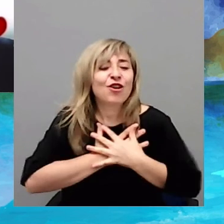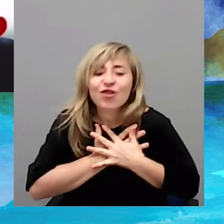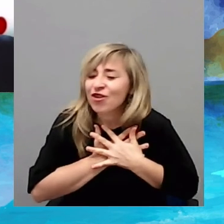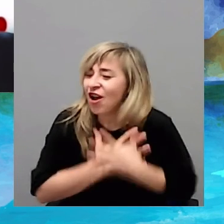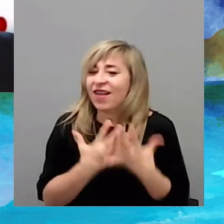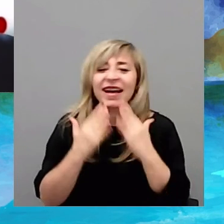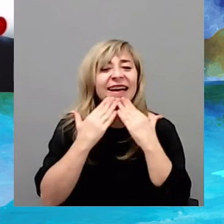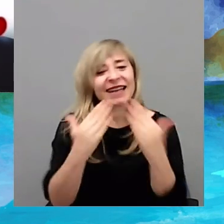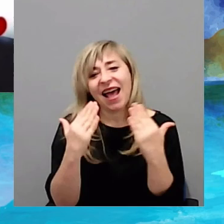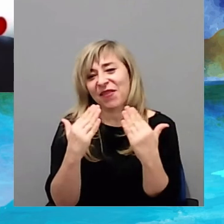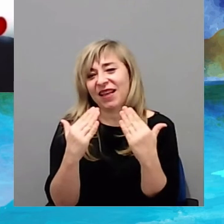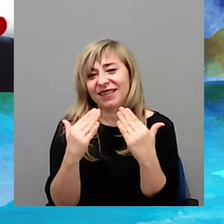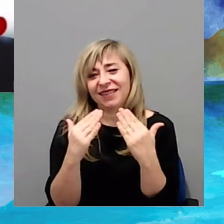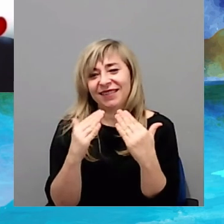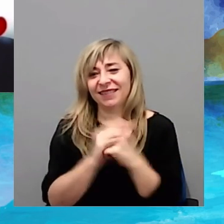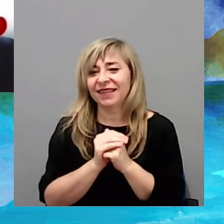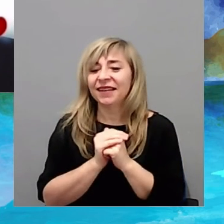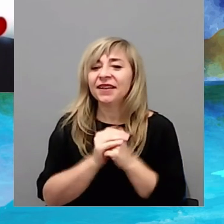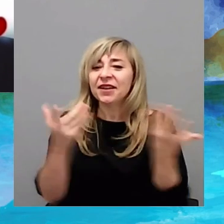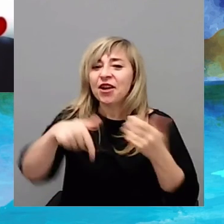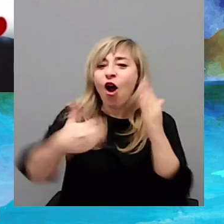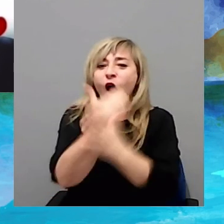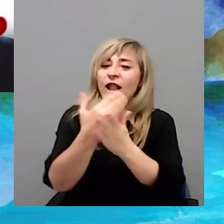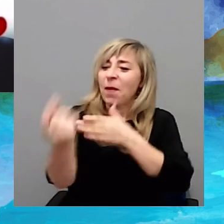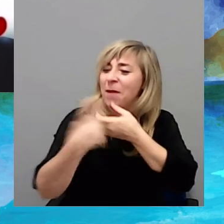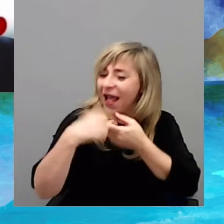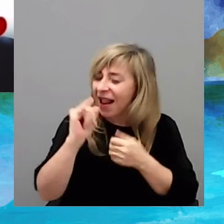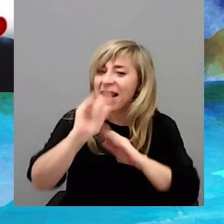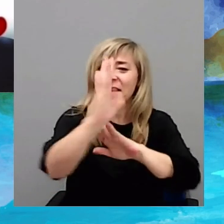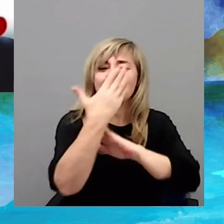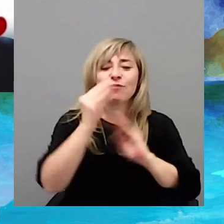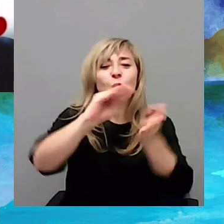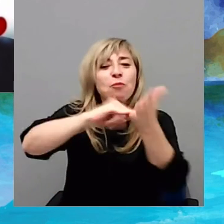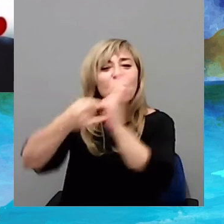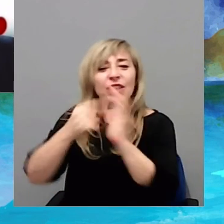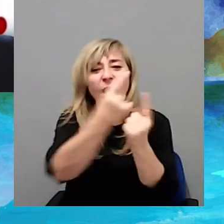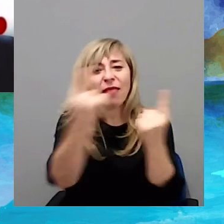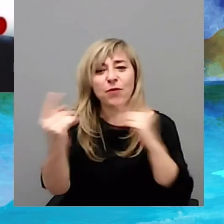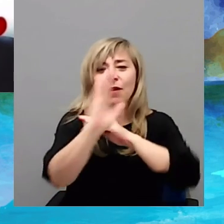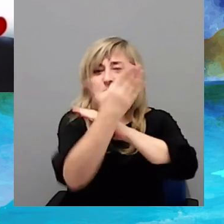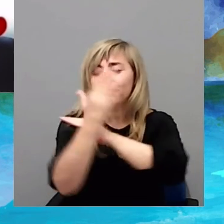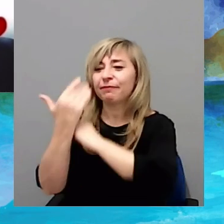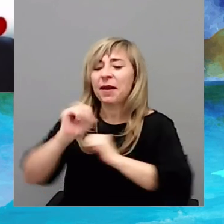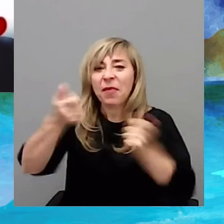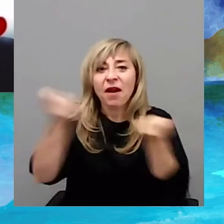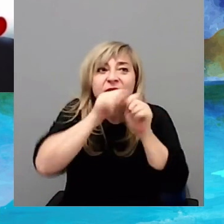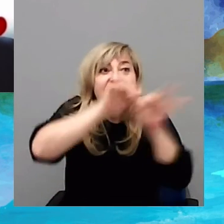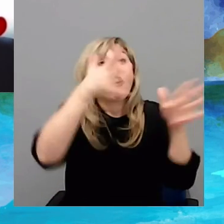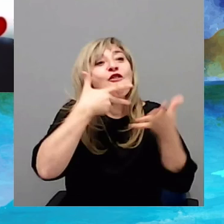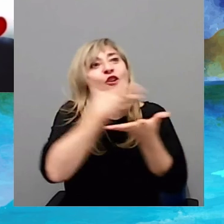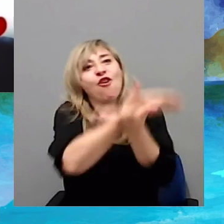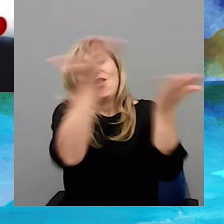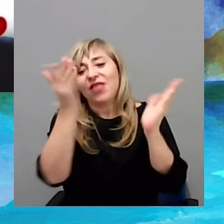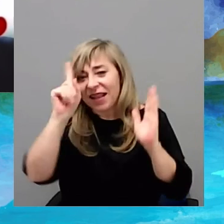appreciate you finding the time to be here with us today, for finding the time to showing us